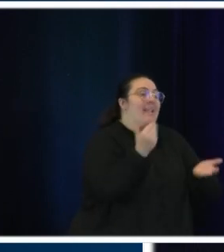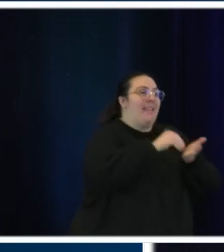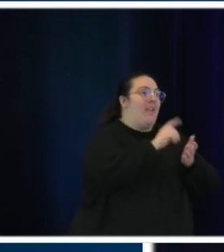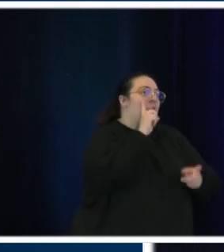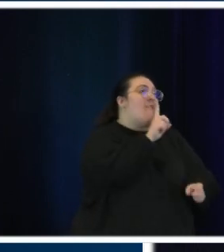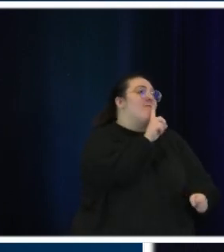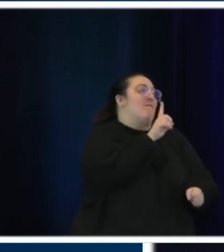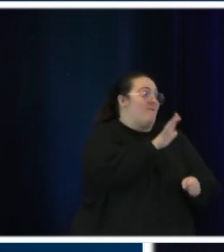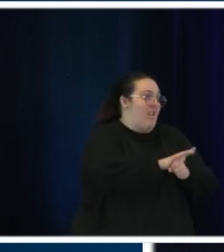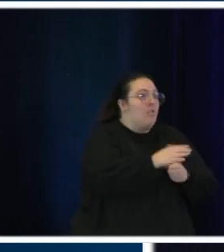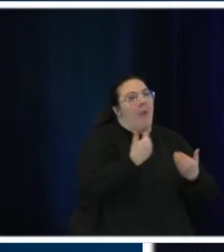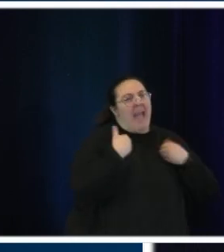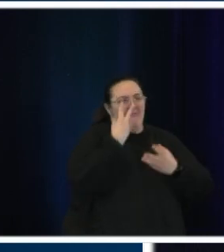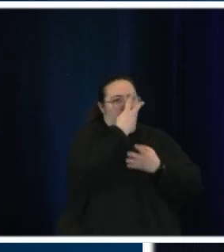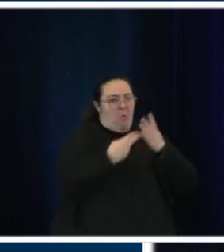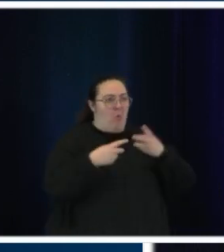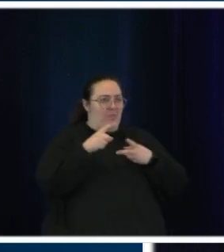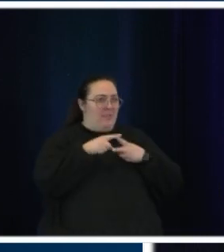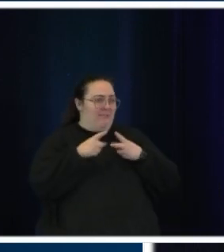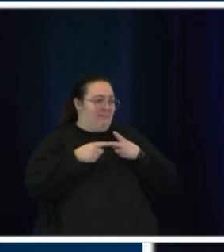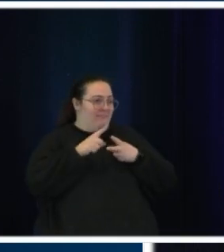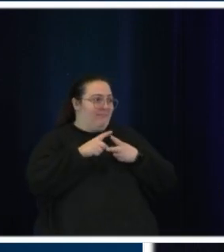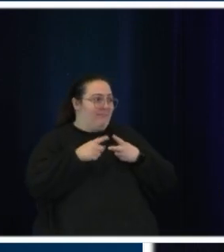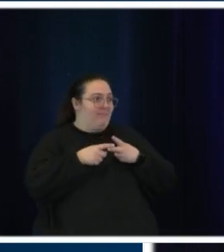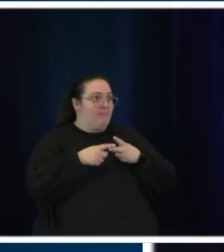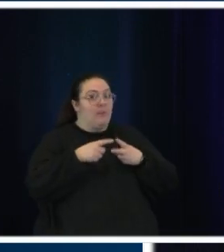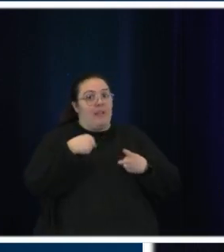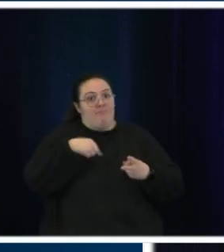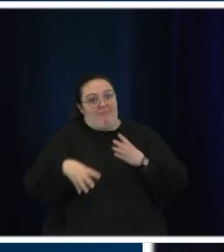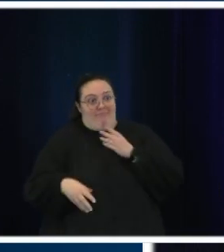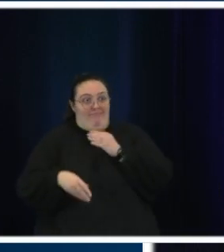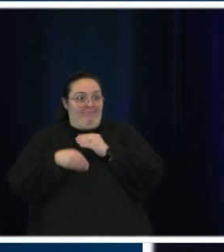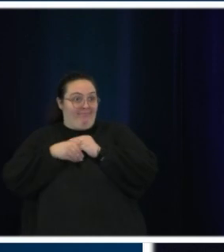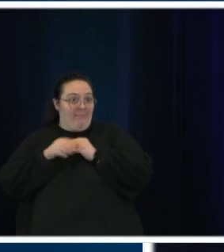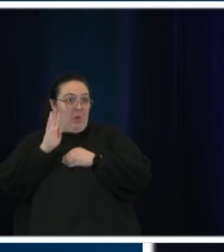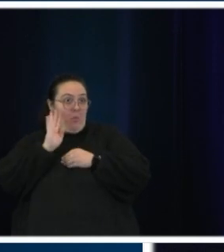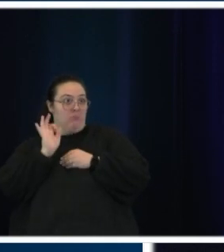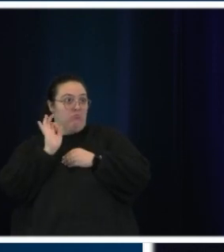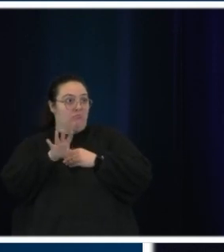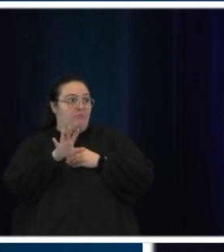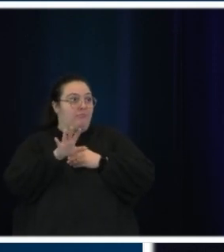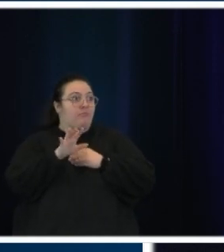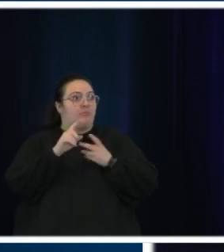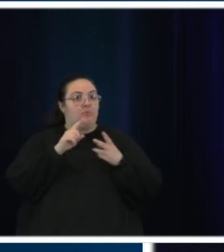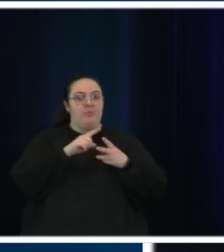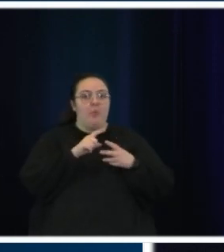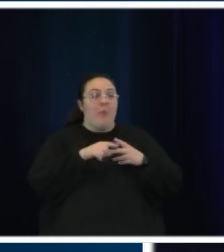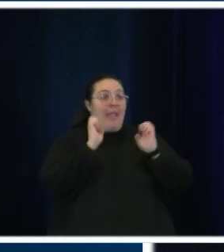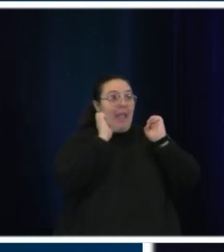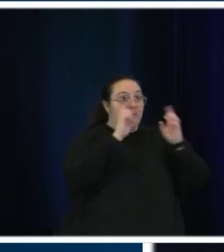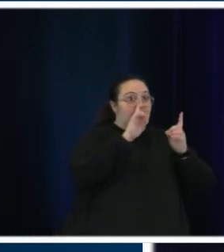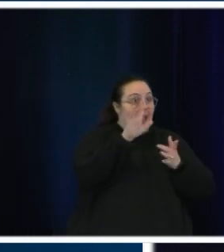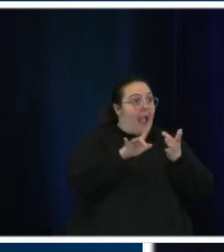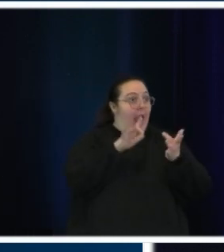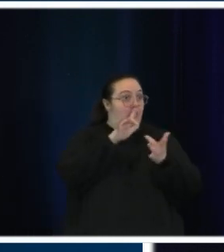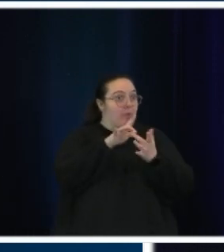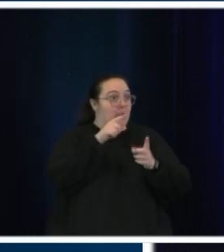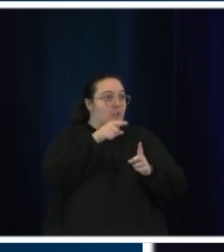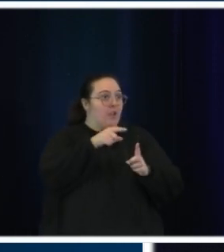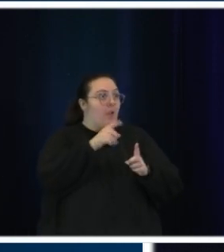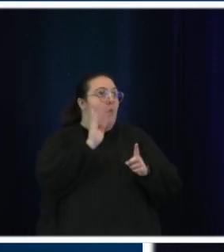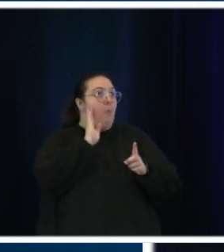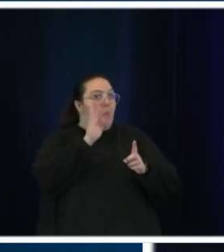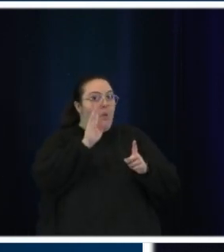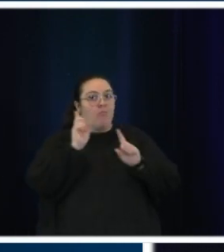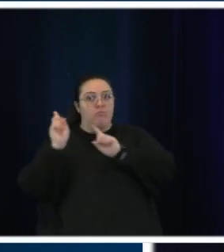The other thing that I didn't mention is we also, and this is where the education and outreach comes in, we're also going to be going into